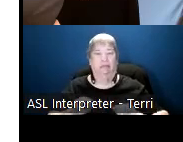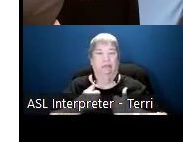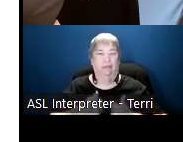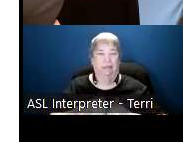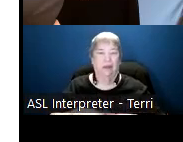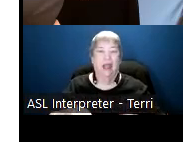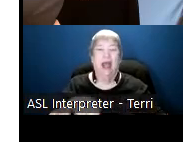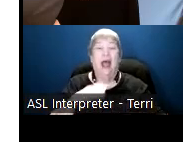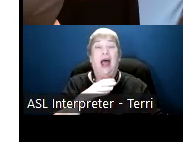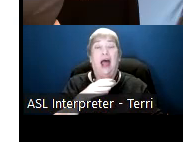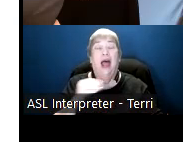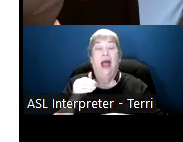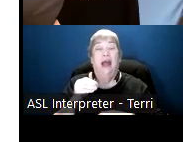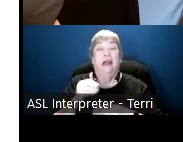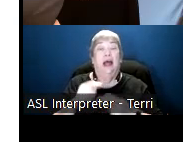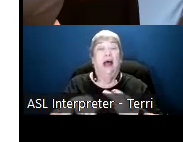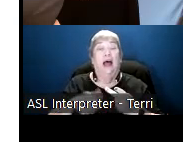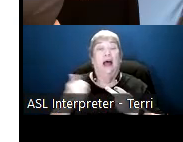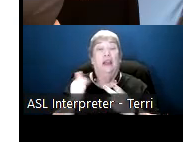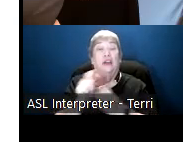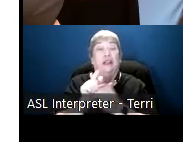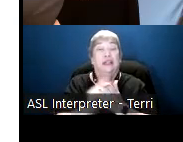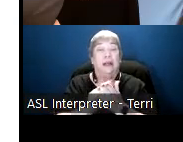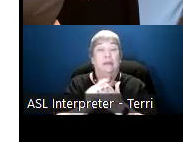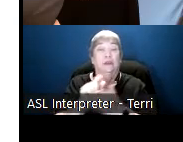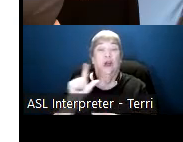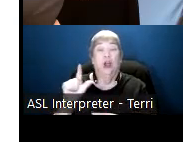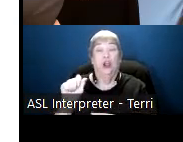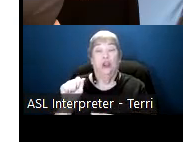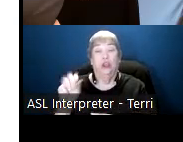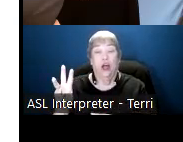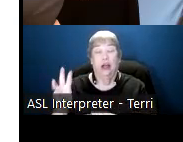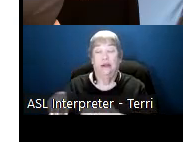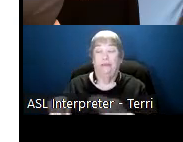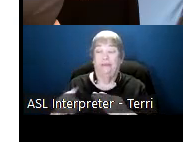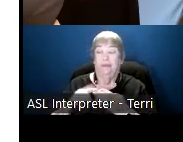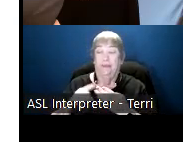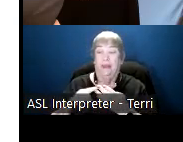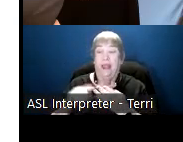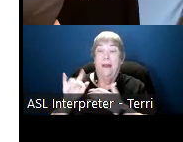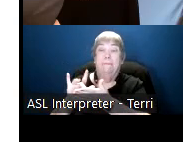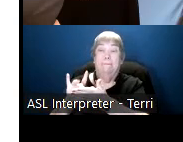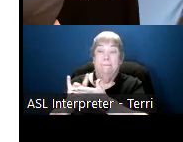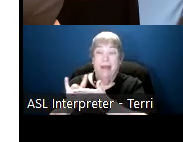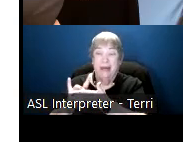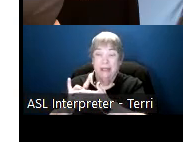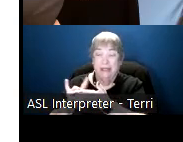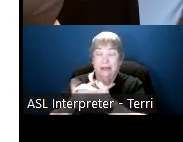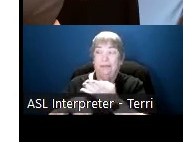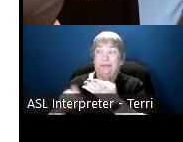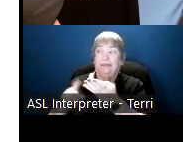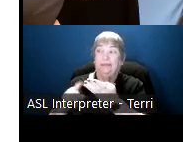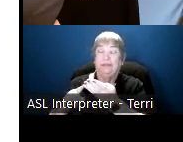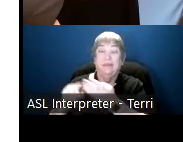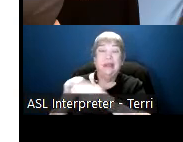examples are law, medicine, clinical professional counselors, and we'll look at